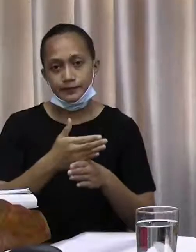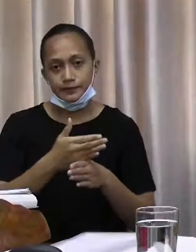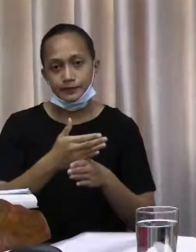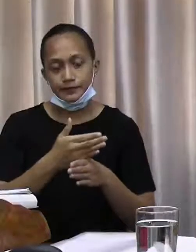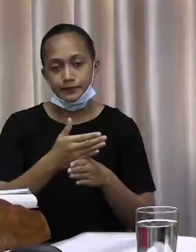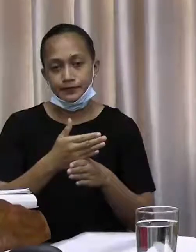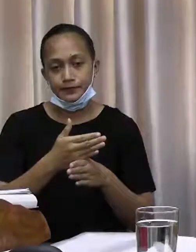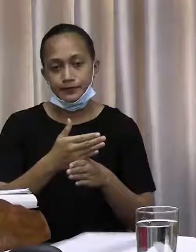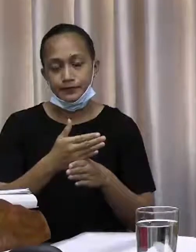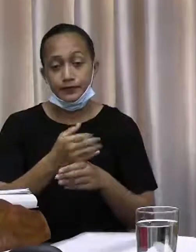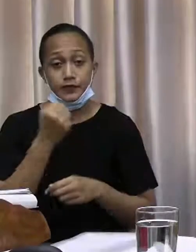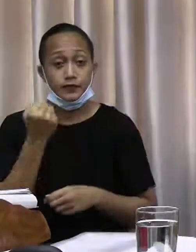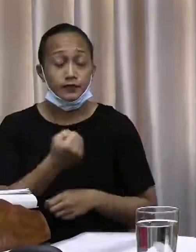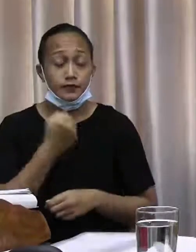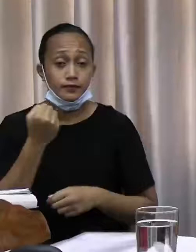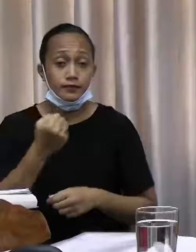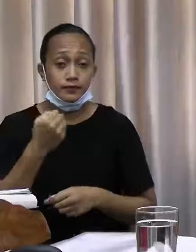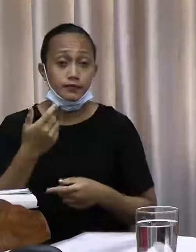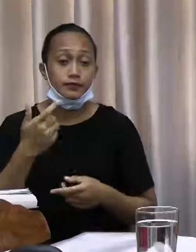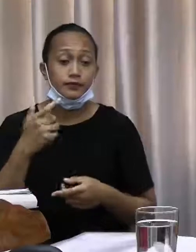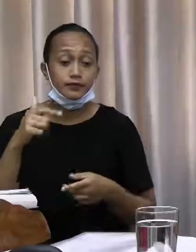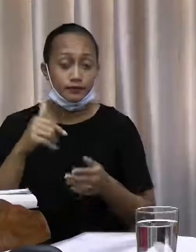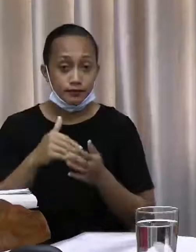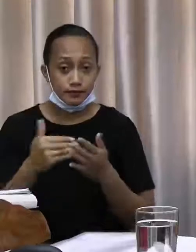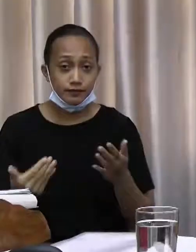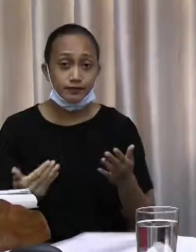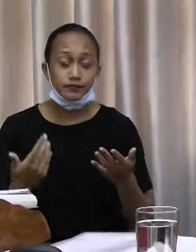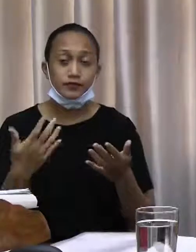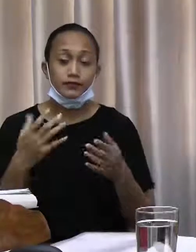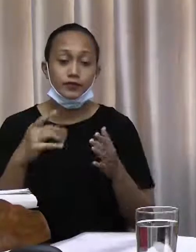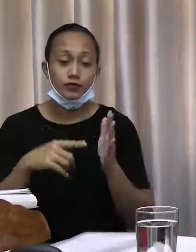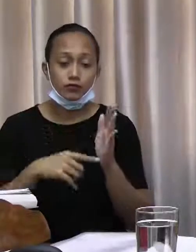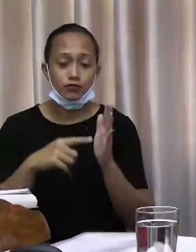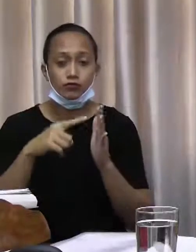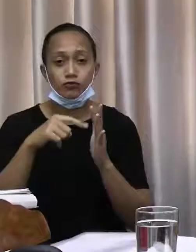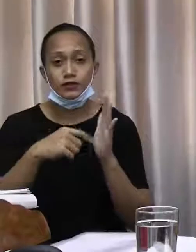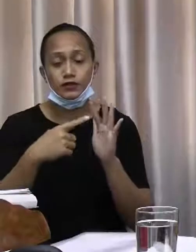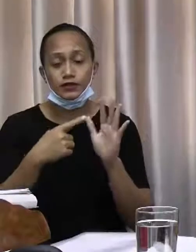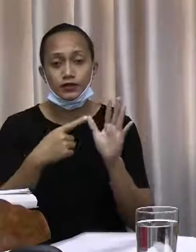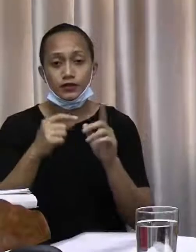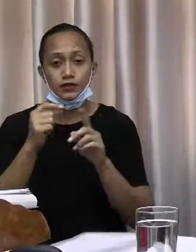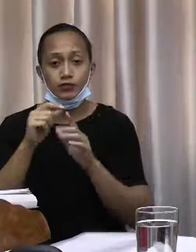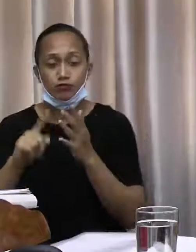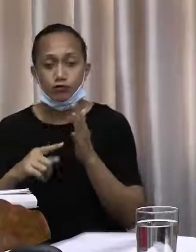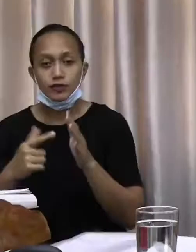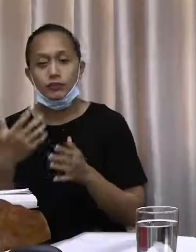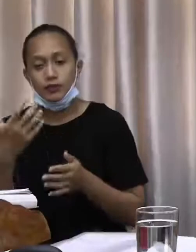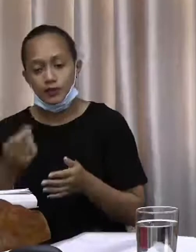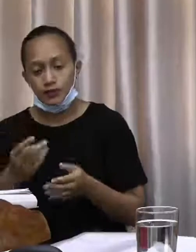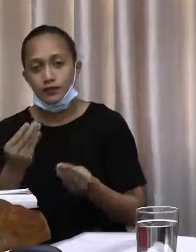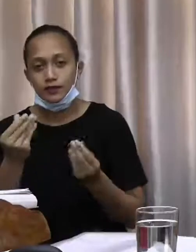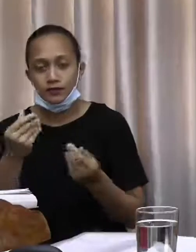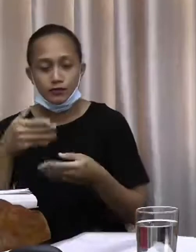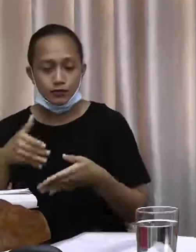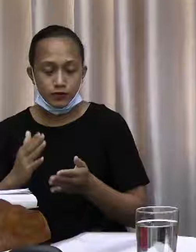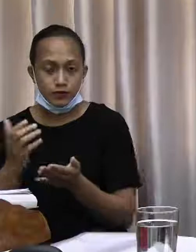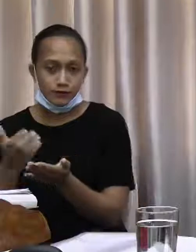maua Samoa, e ui ina tatou lūtia i puava, ae mapu lava i